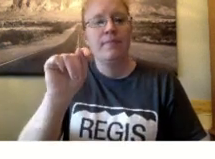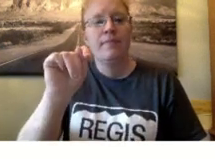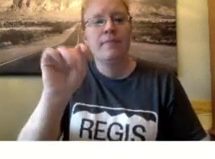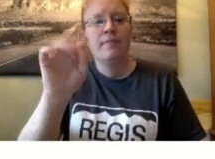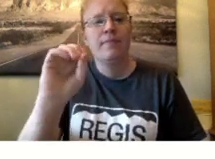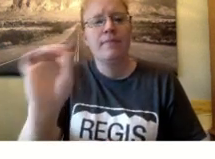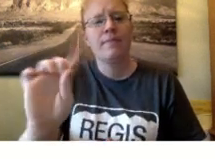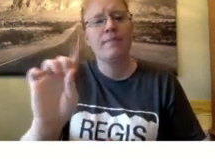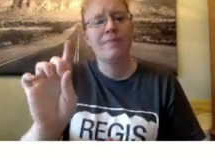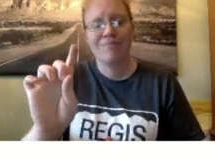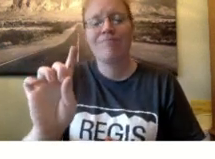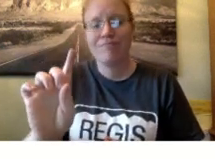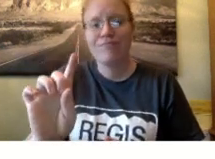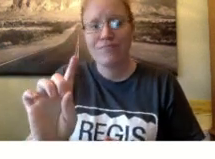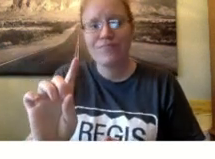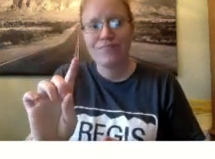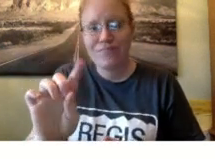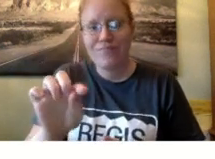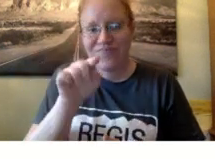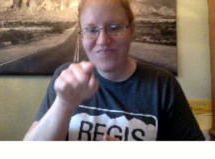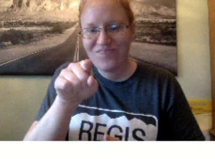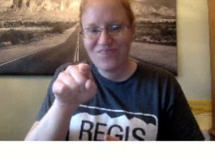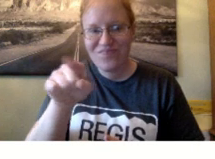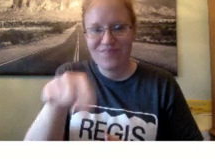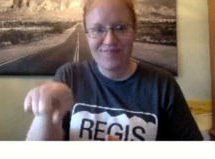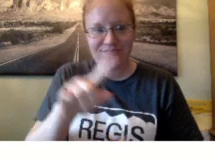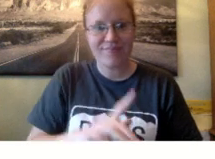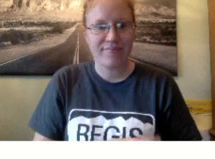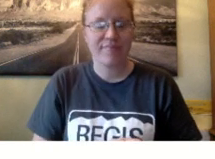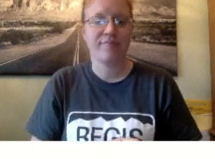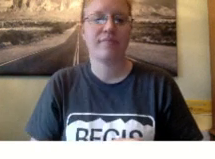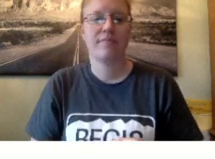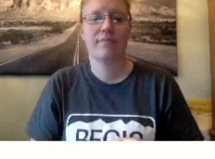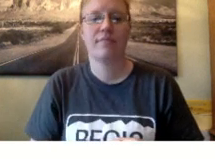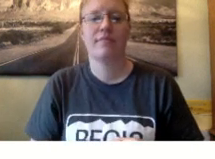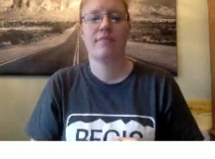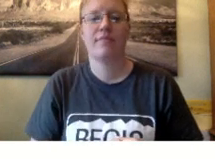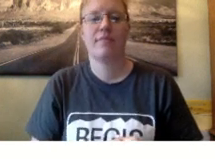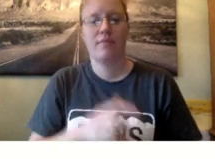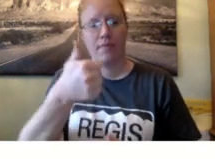Awesome job. I found it too. It is right here.